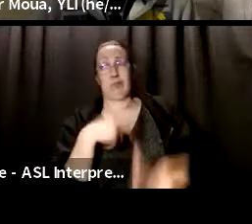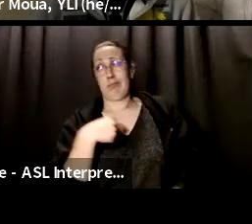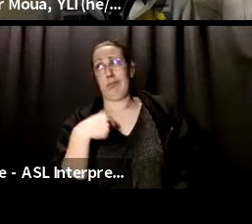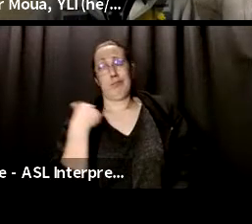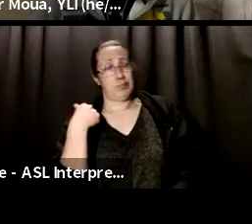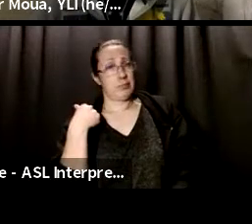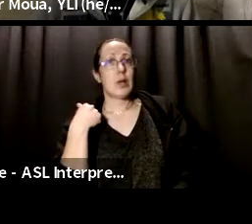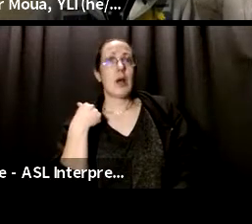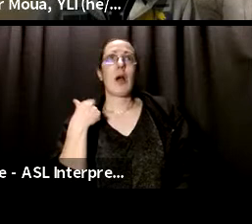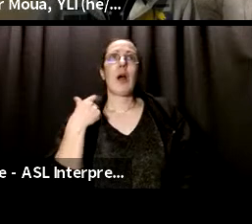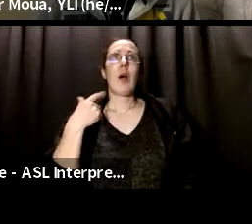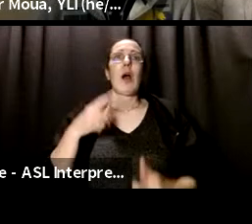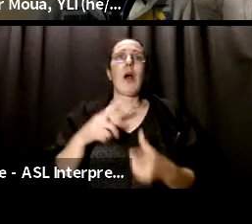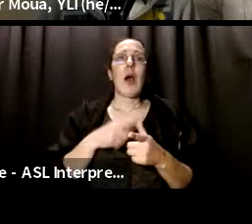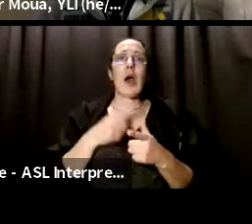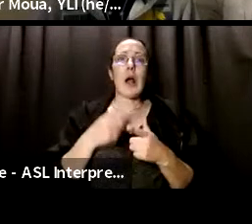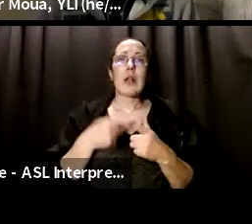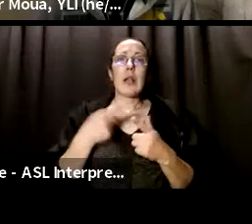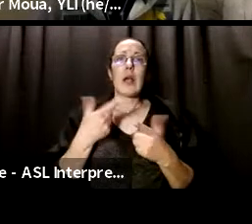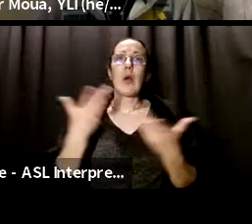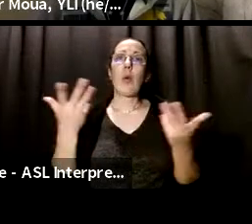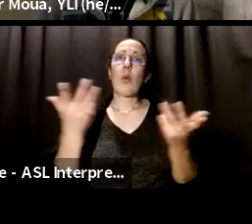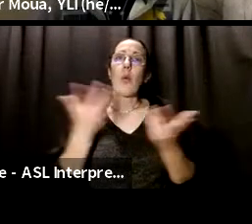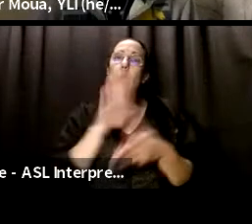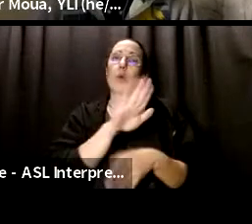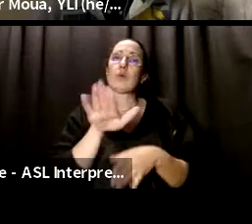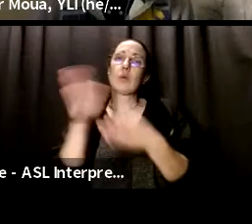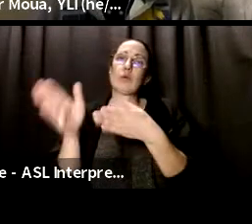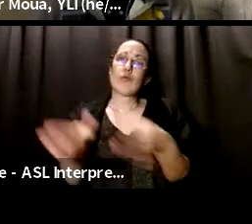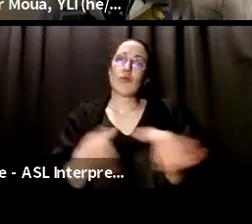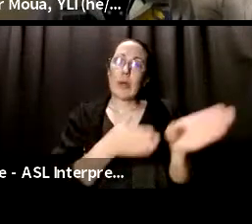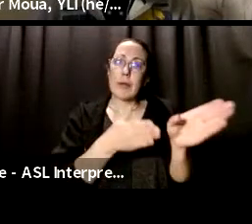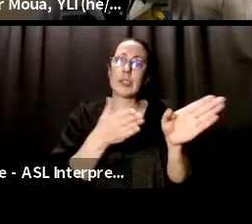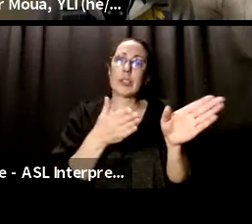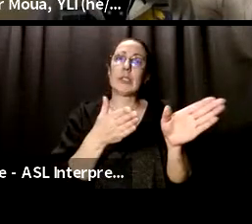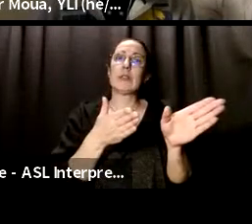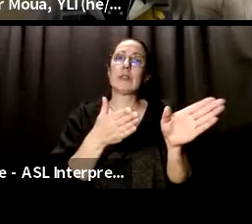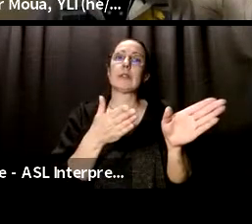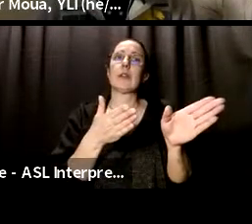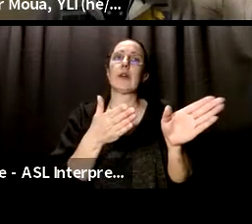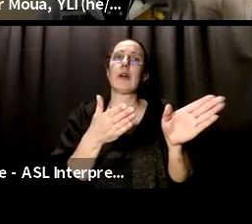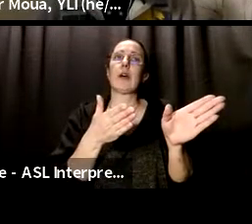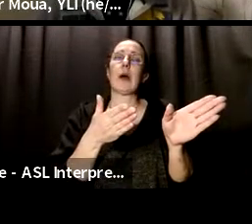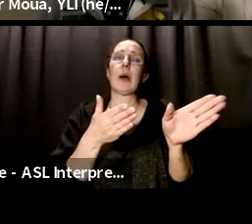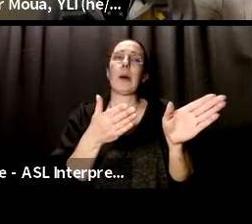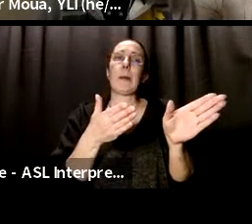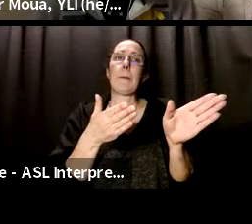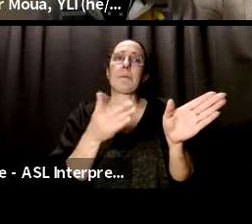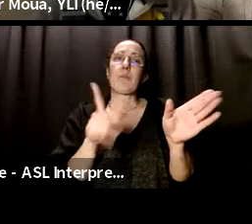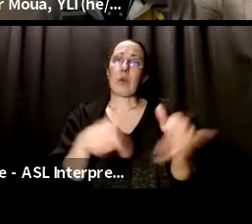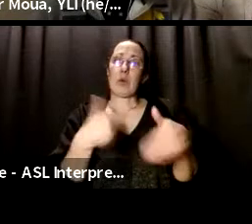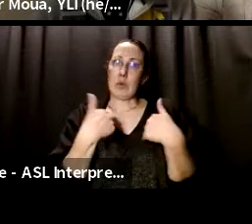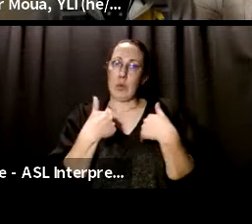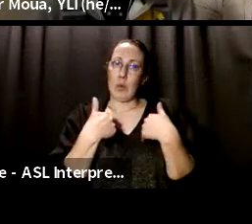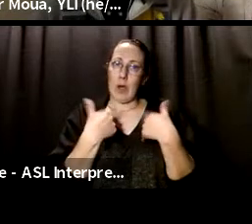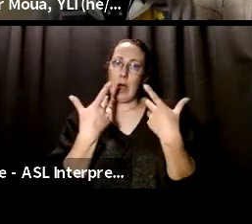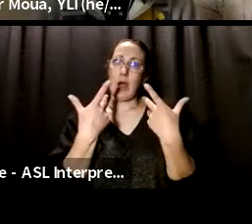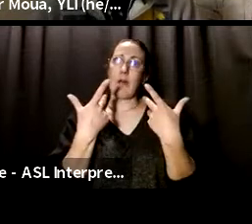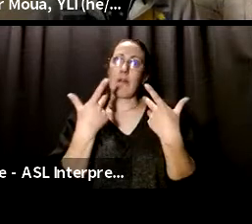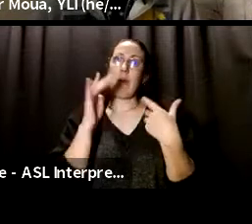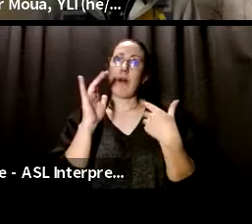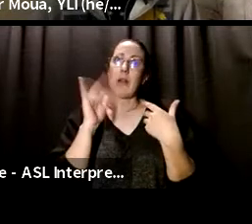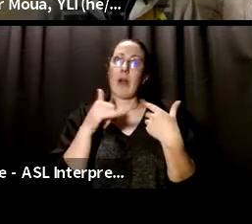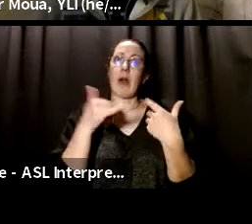what strategies are you doing to ensure that the participation is